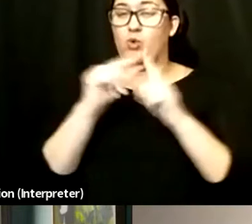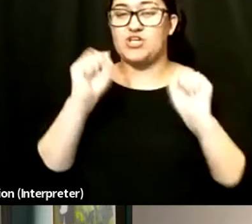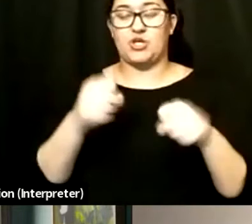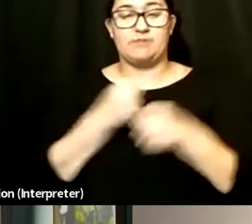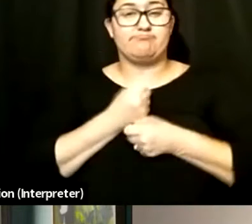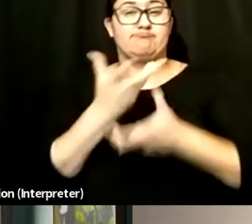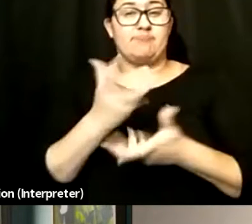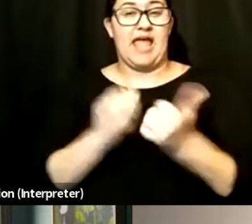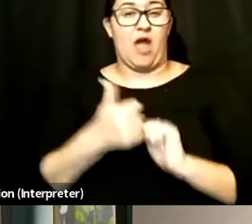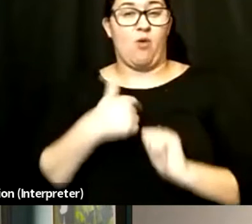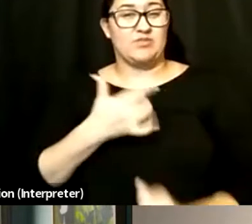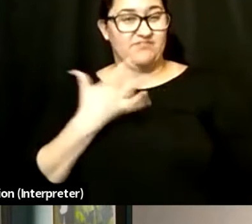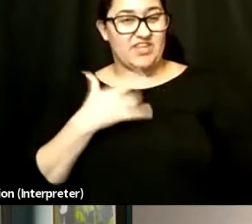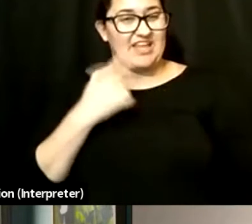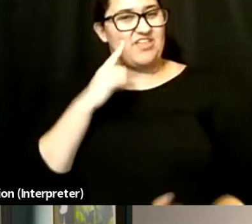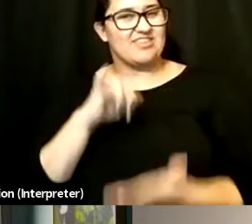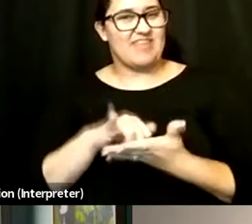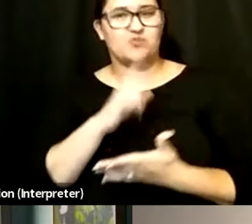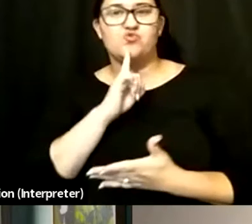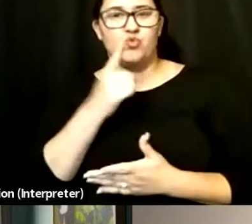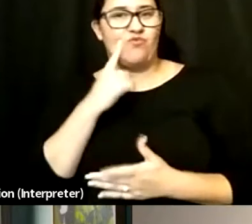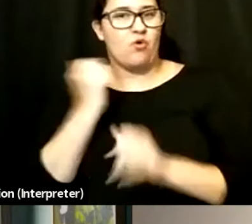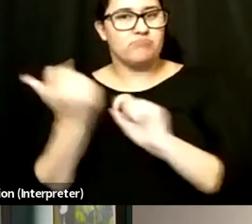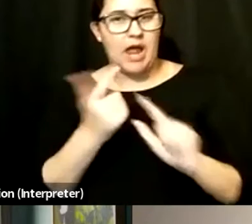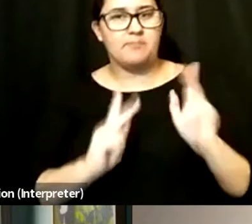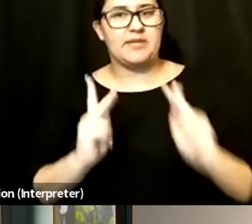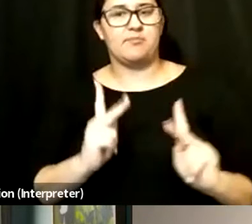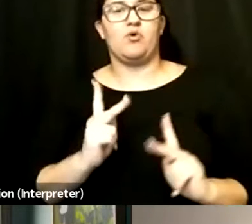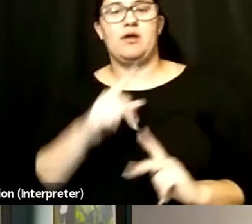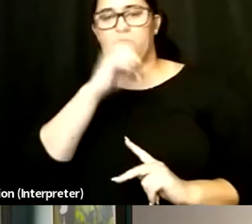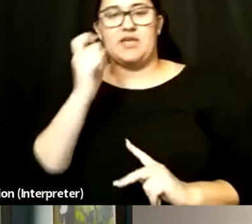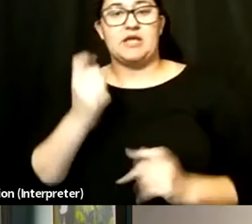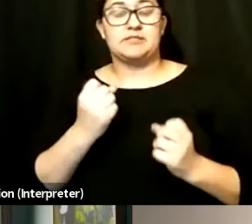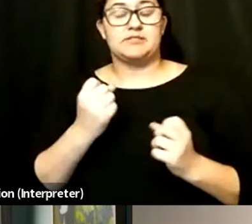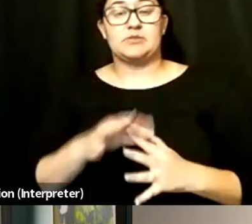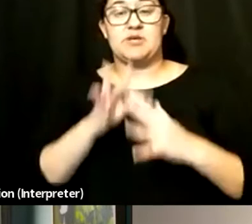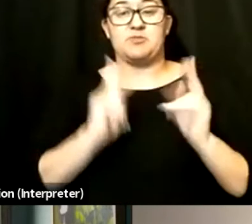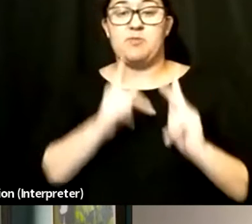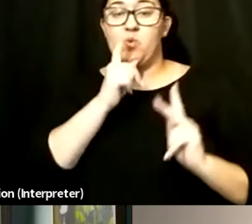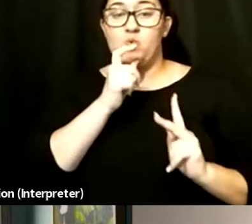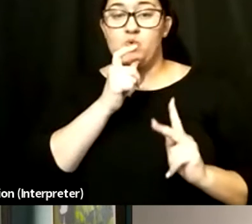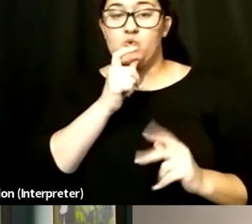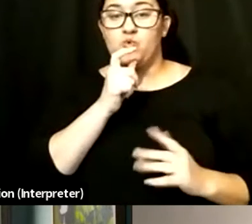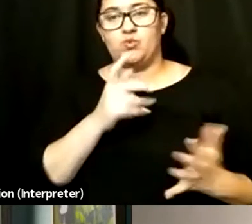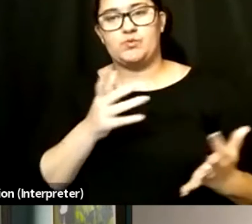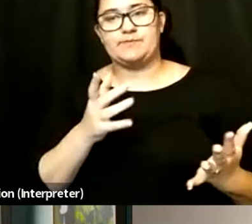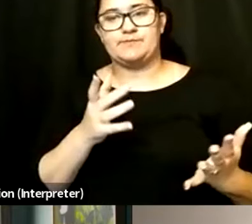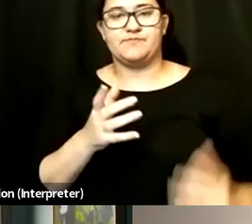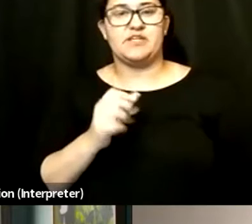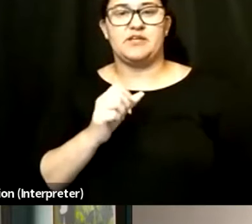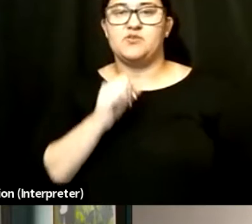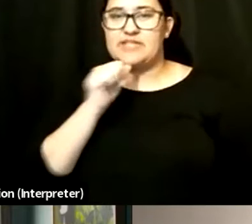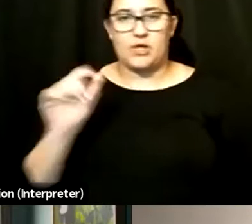think that that's true for a lot of disabled people, specifically ones that did not grow up with the internet or with social